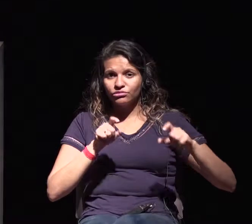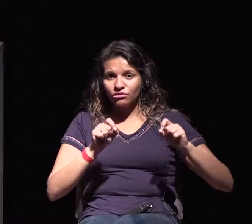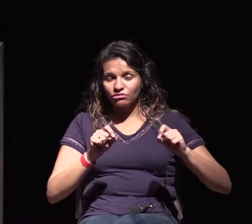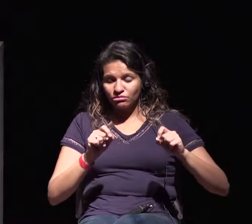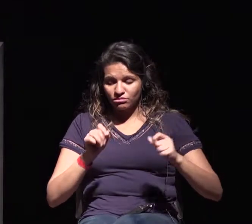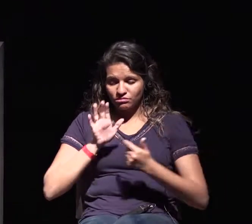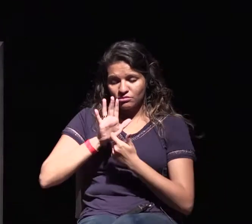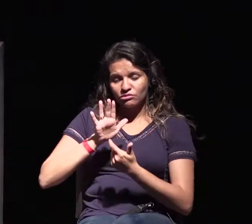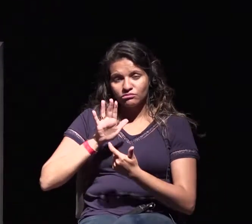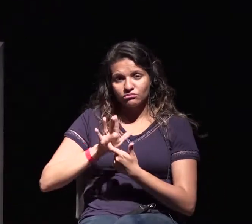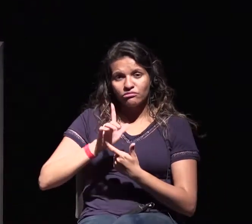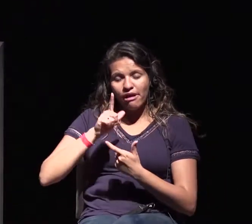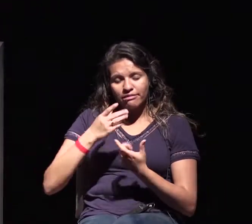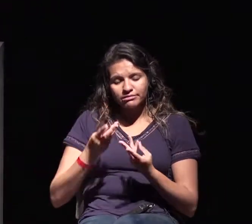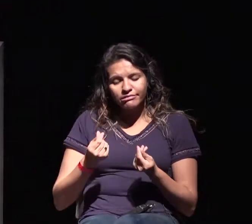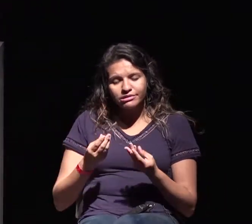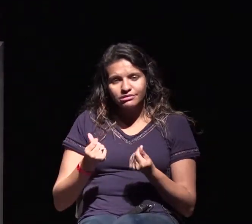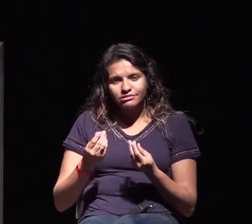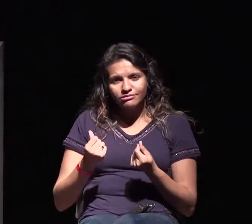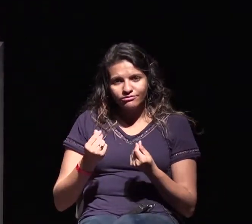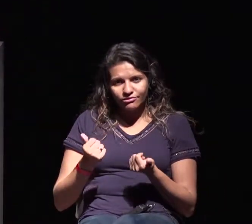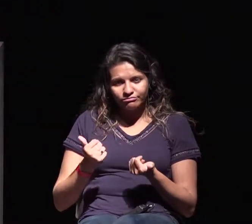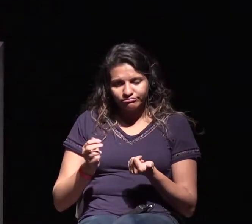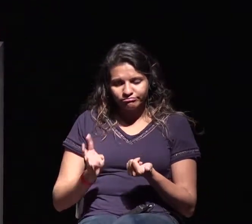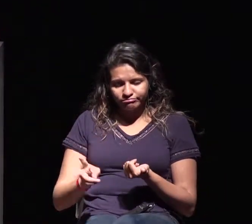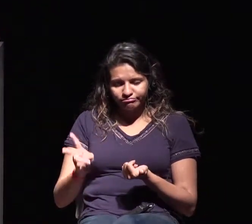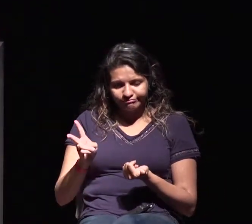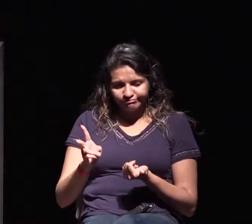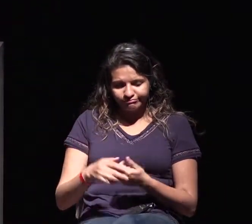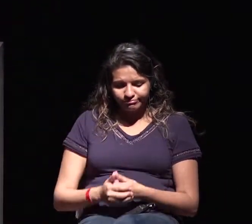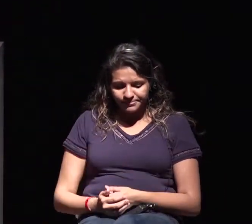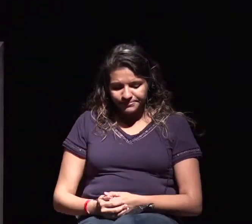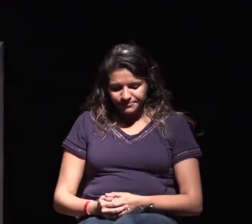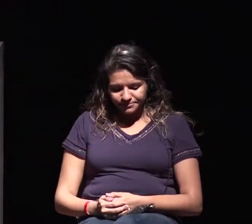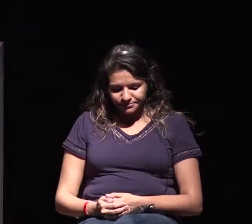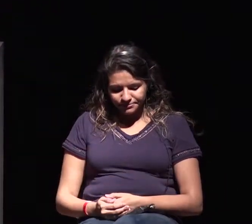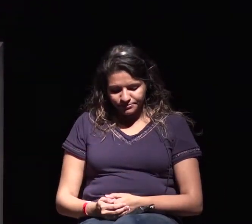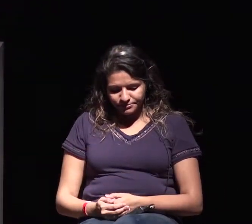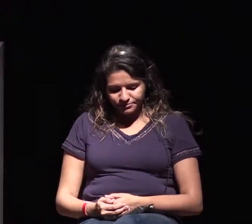impermanence, an immaterial and sustainable object.